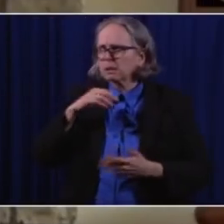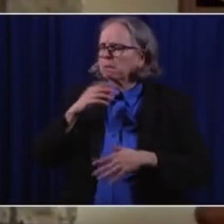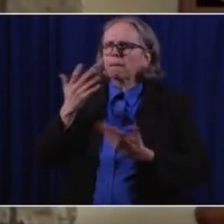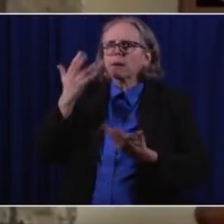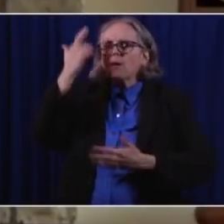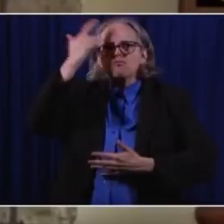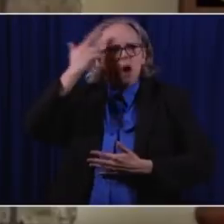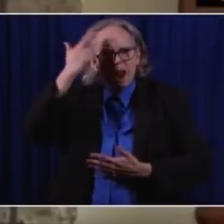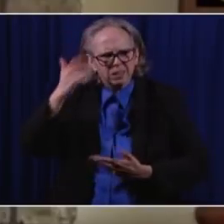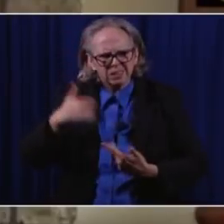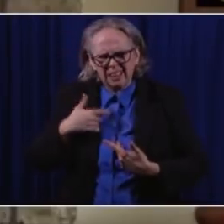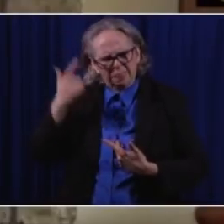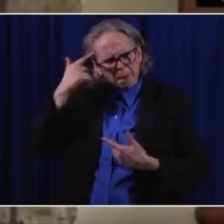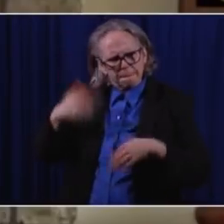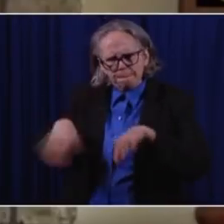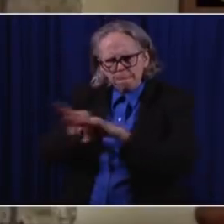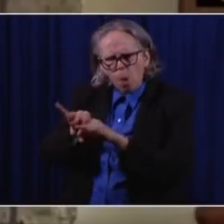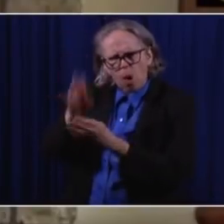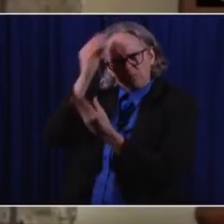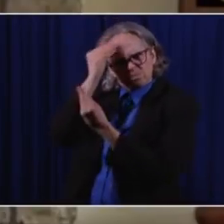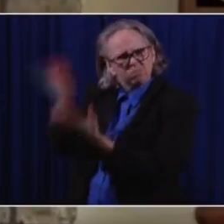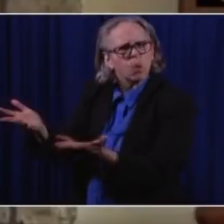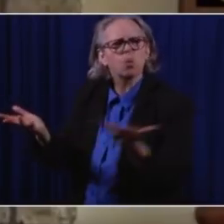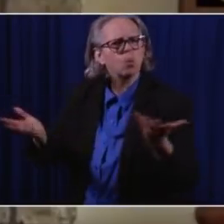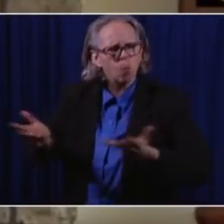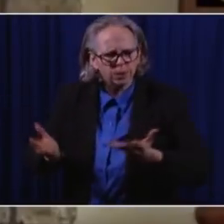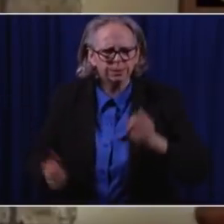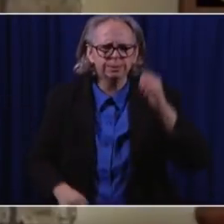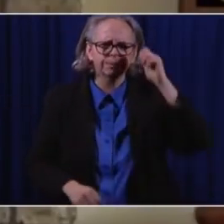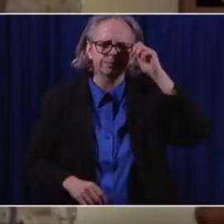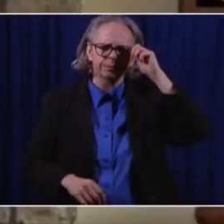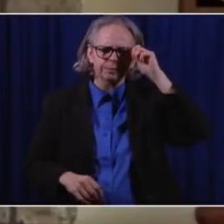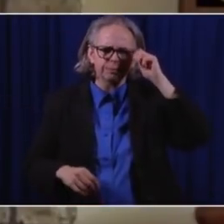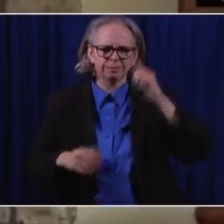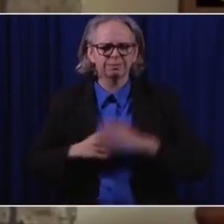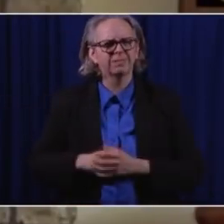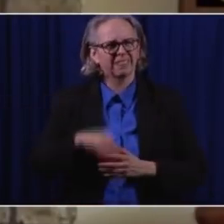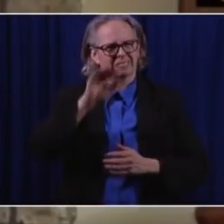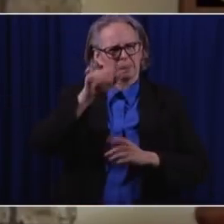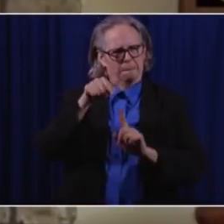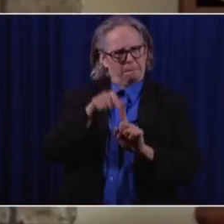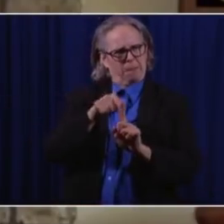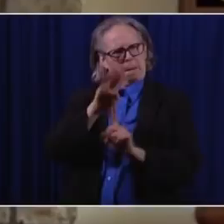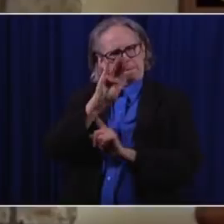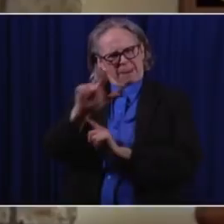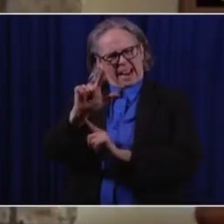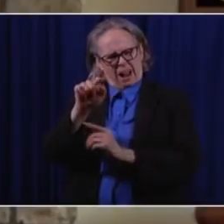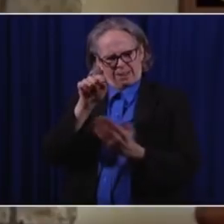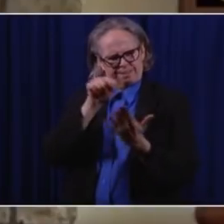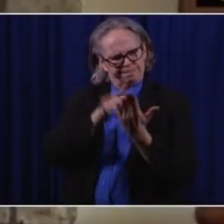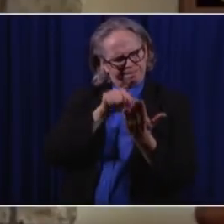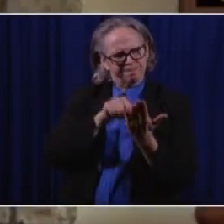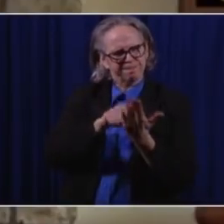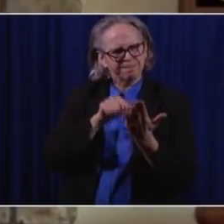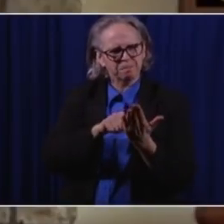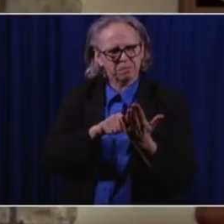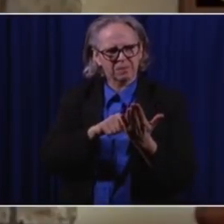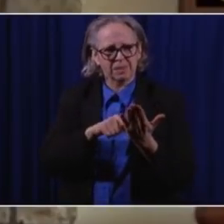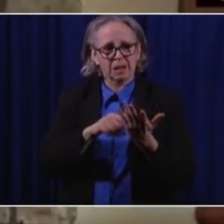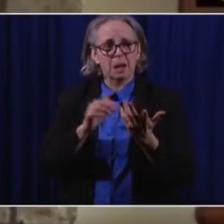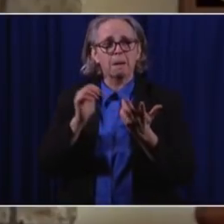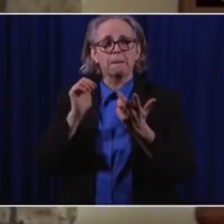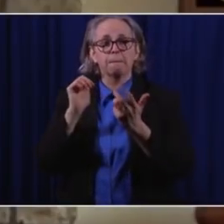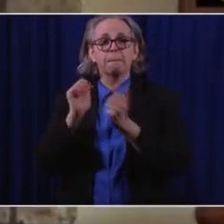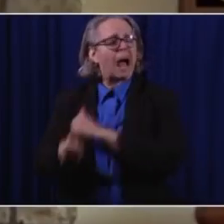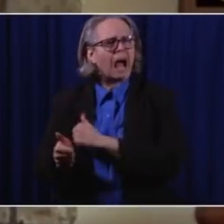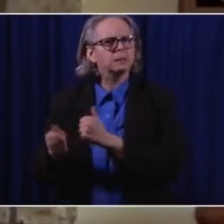important. The bill, if enacted, would severely limit the ability of the Department